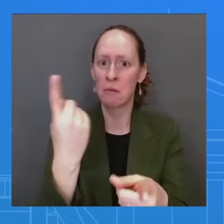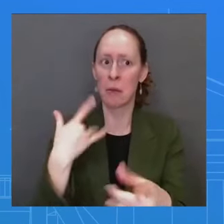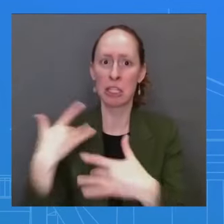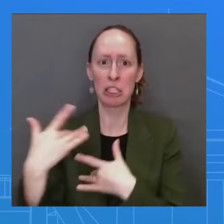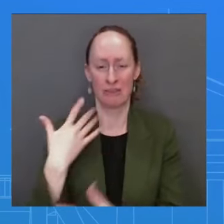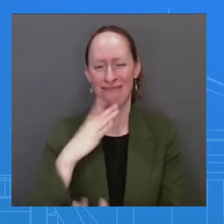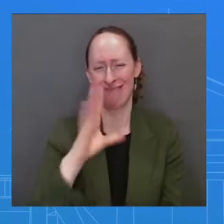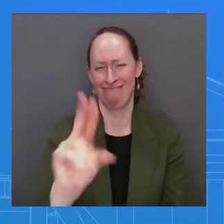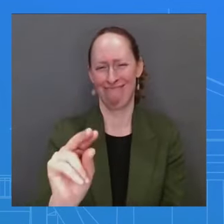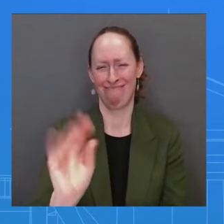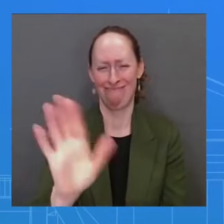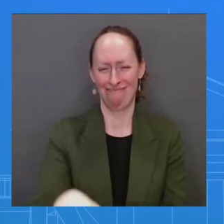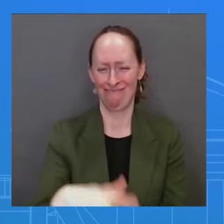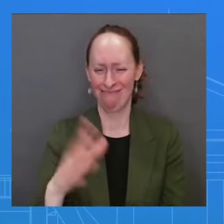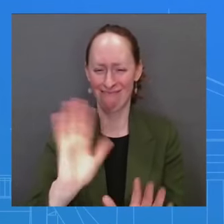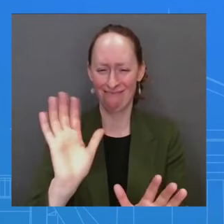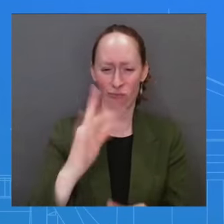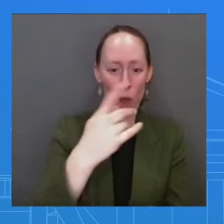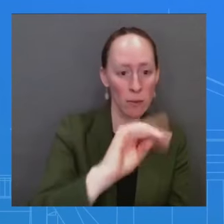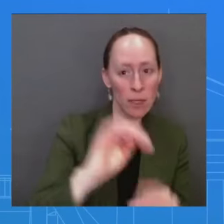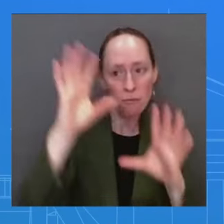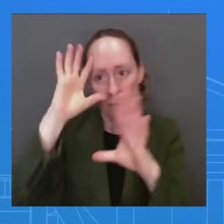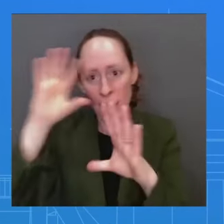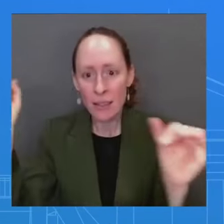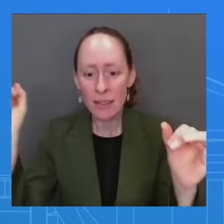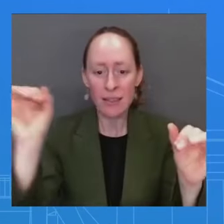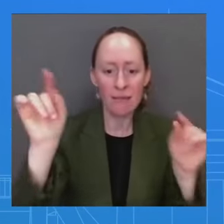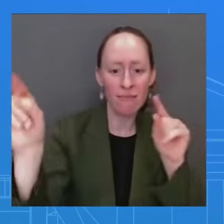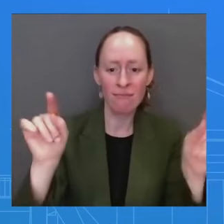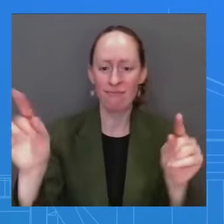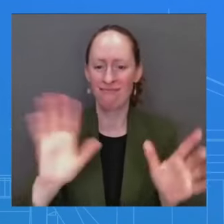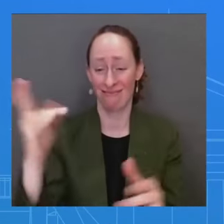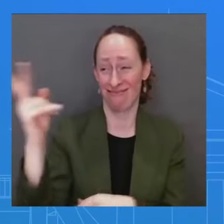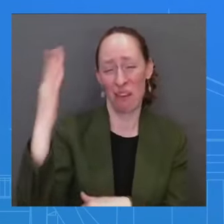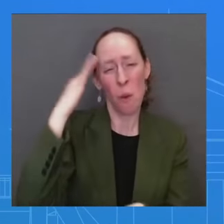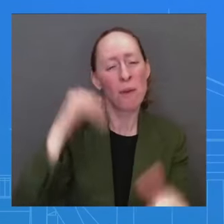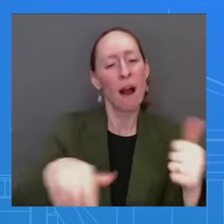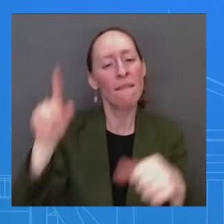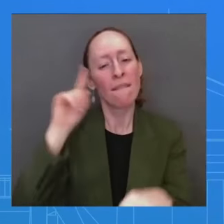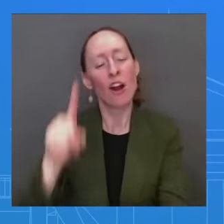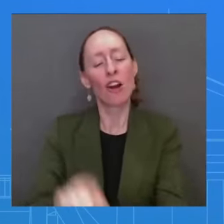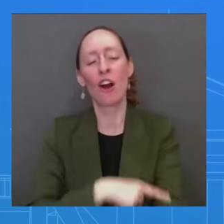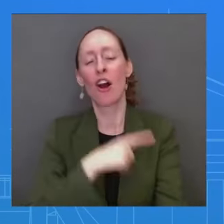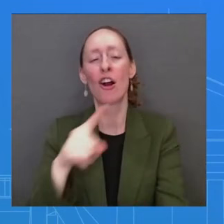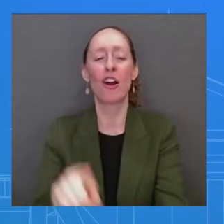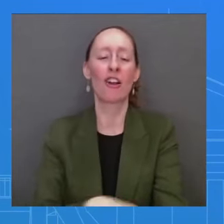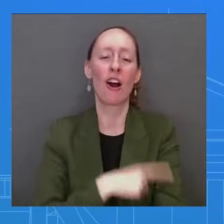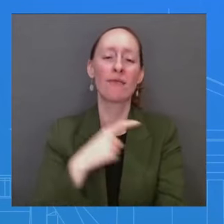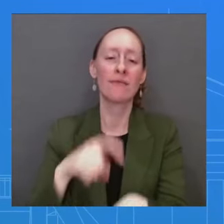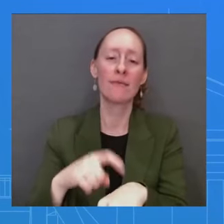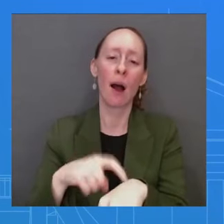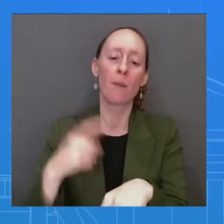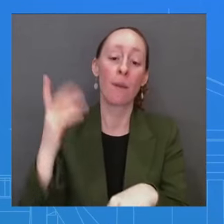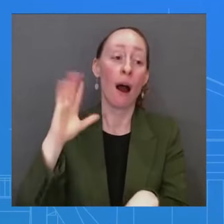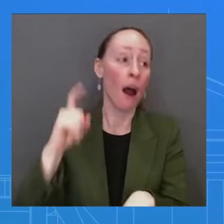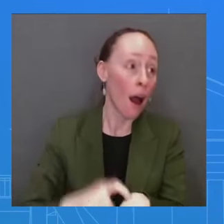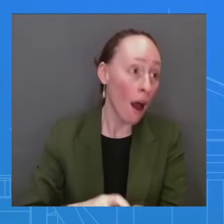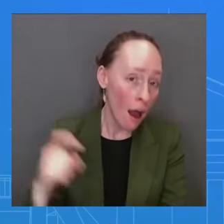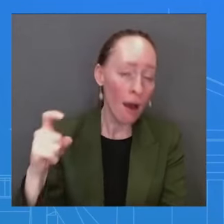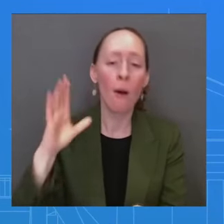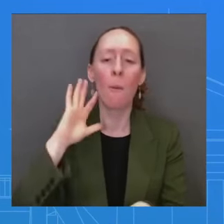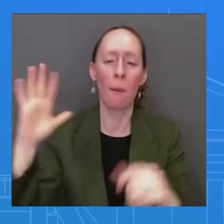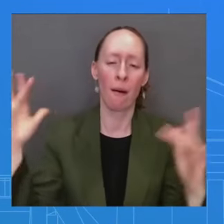and Israel. These are two men that know each other, known each other a long time, and they'll talk again. I have no doubt about it that there'll be future conversations. But